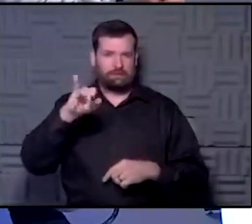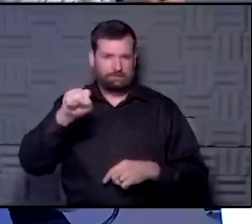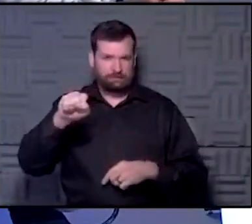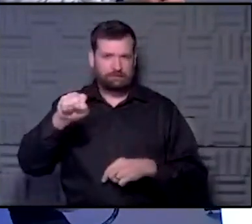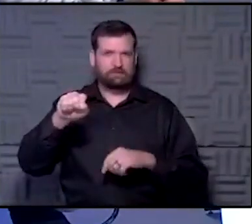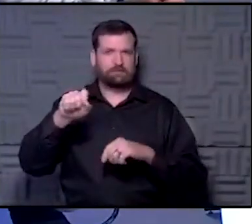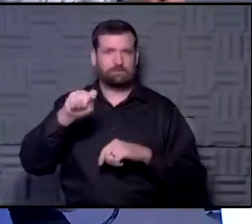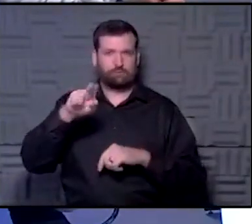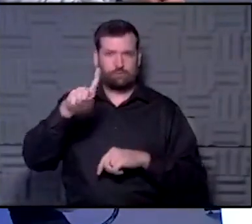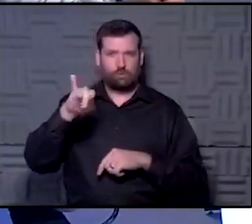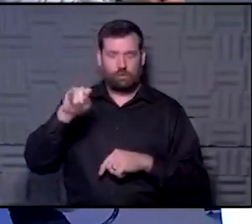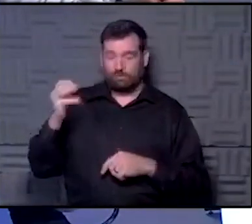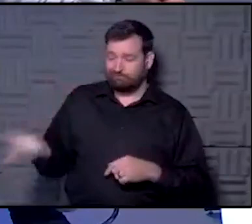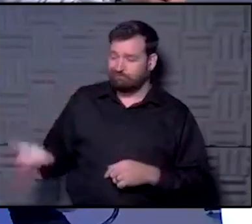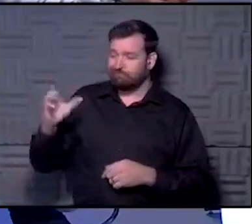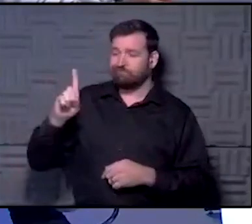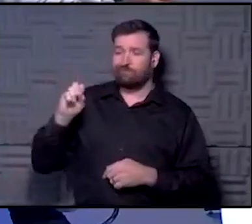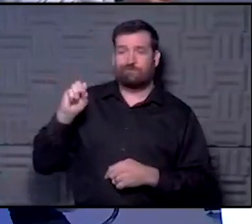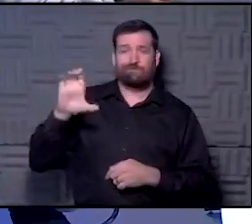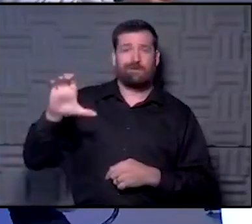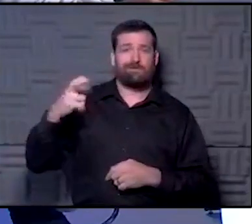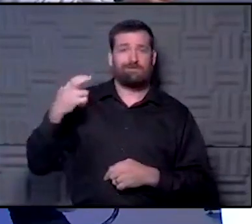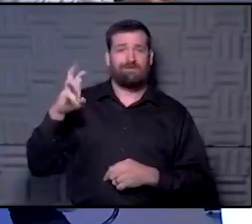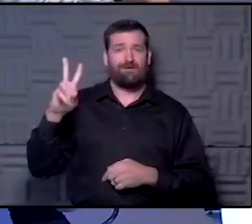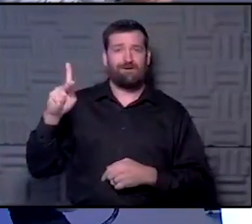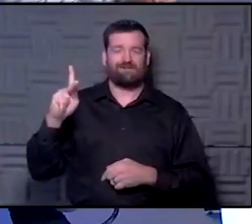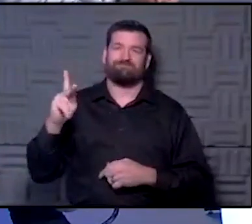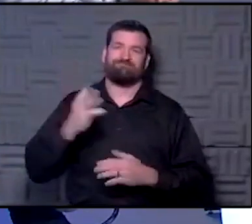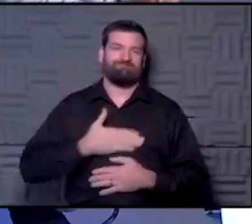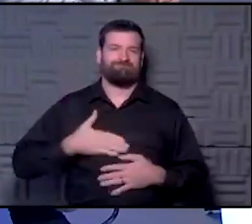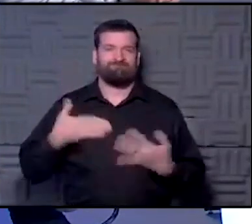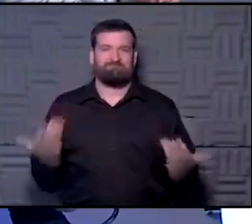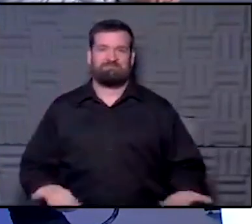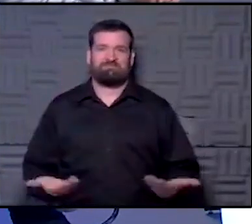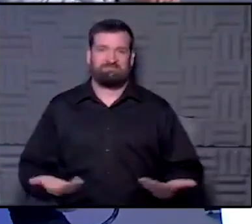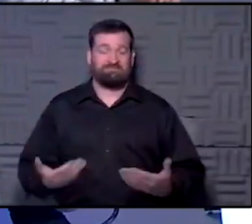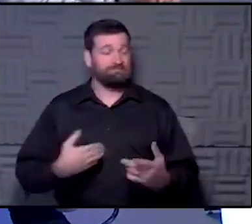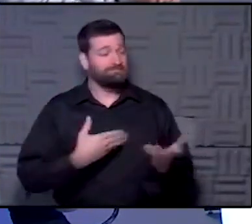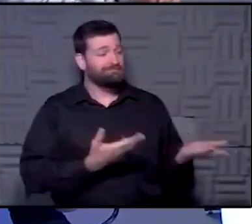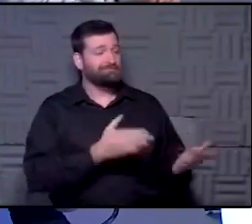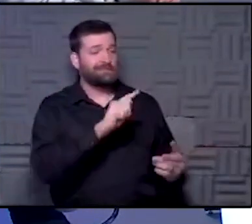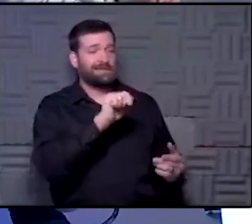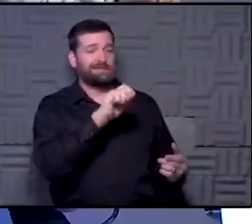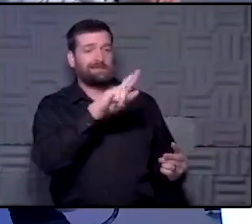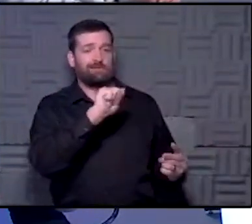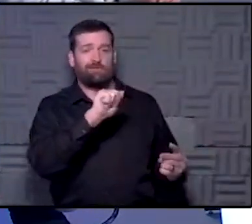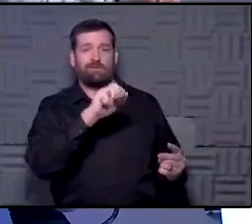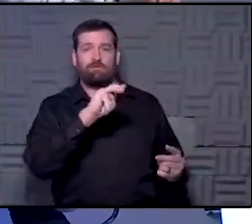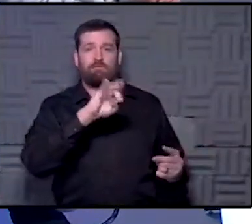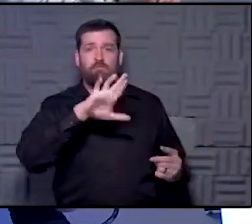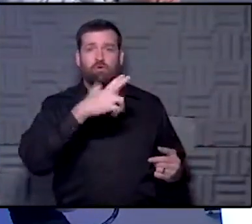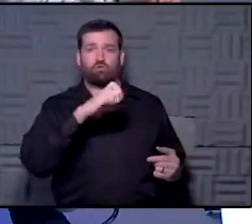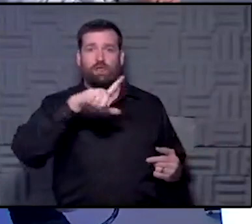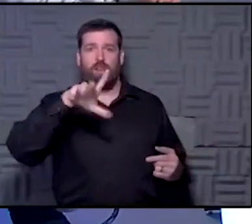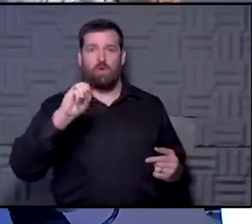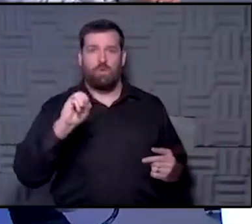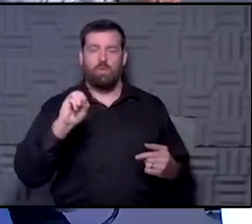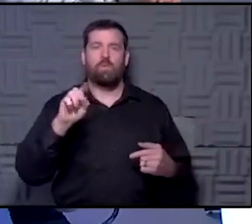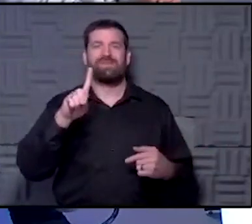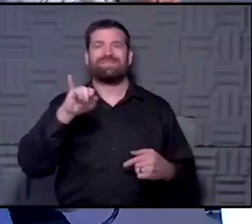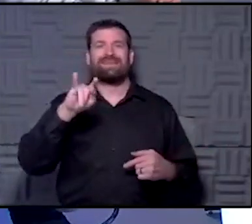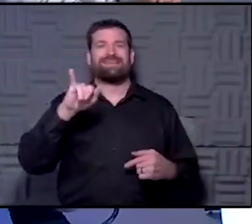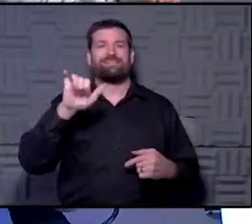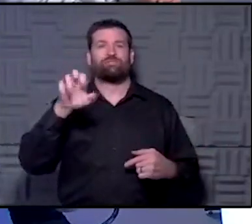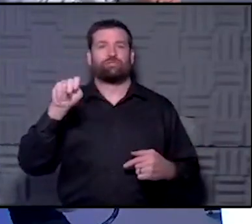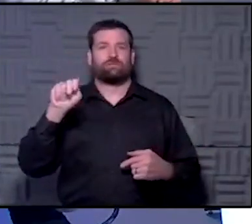my right is Doc Hawk. Always a pleasure to be back with him. Tara Marchello, who's one of our outstanding dietitians here, is here to talk